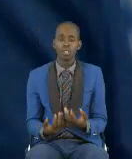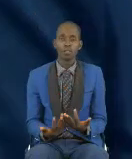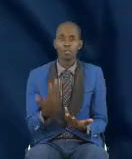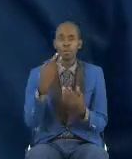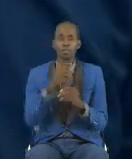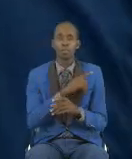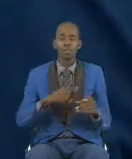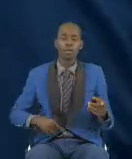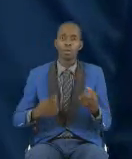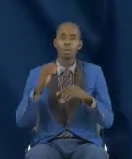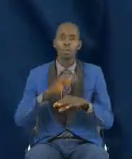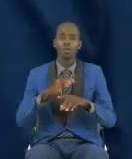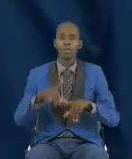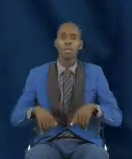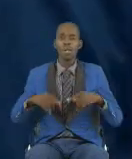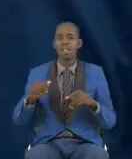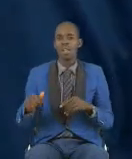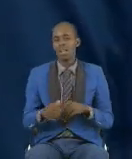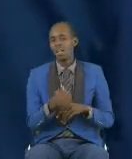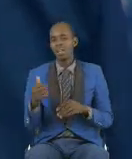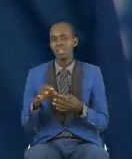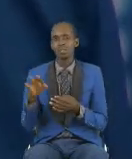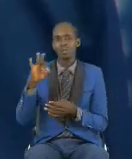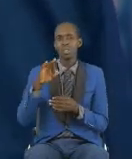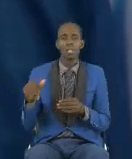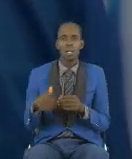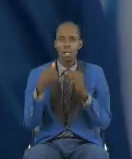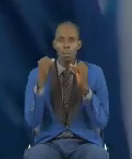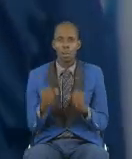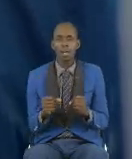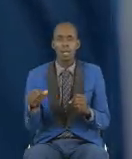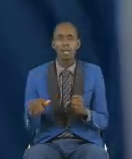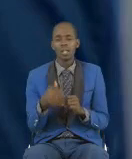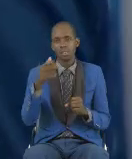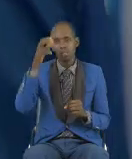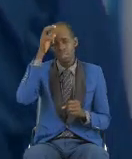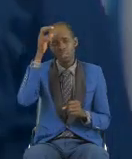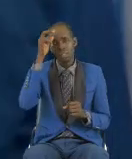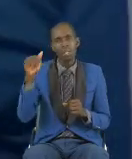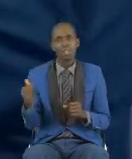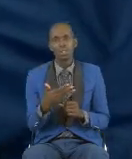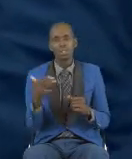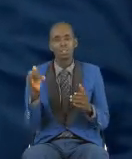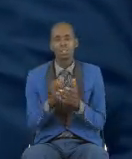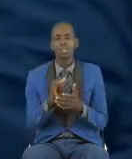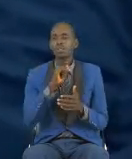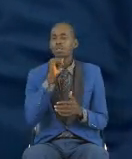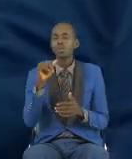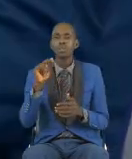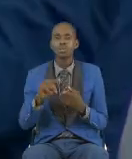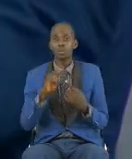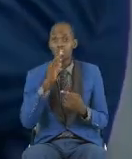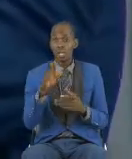life, any spirit, any power, any demon, anything that ought not to be there, even as I'm talking